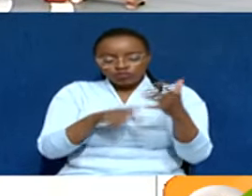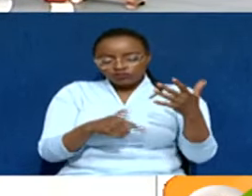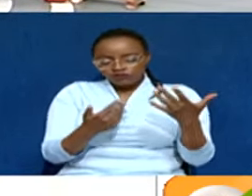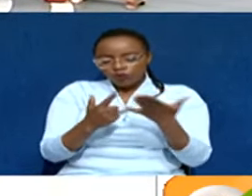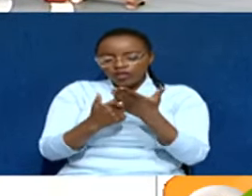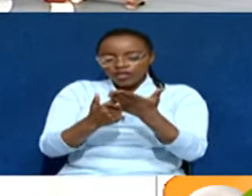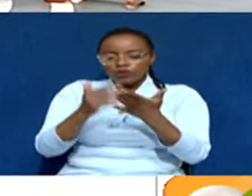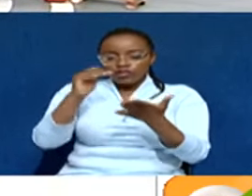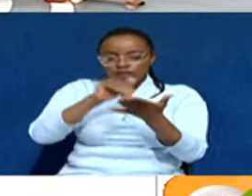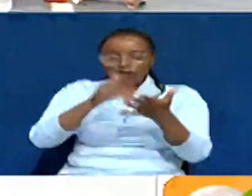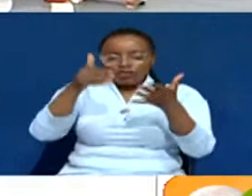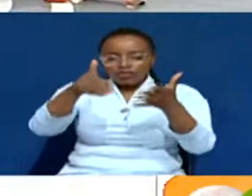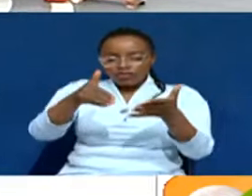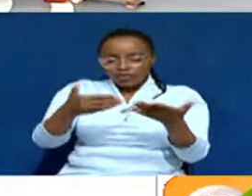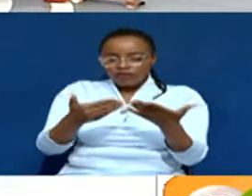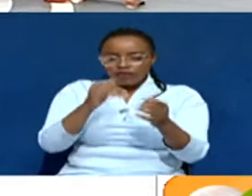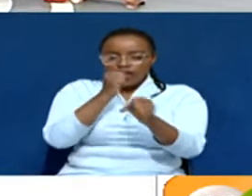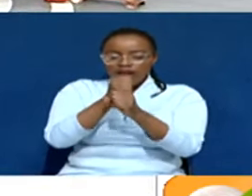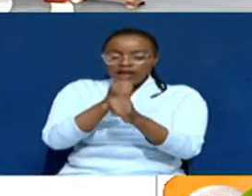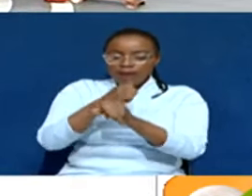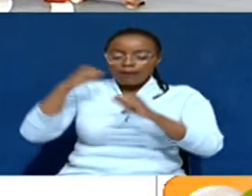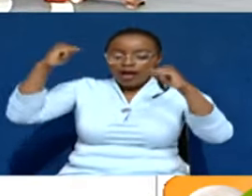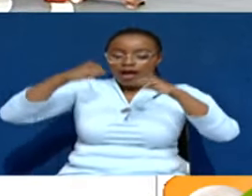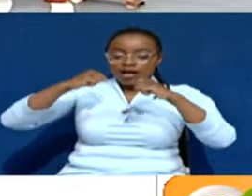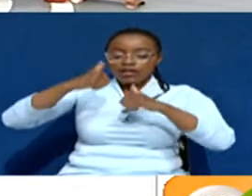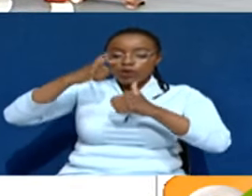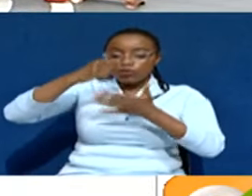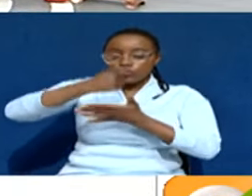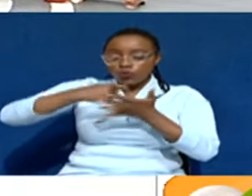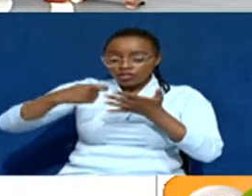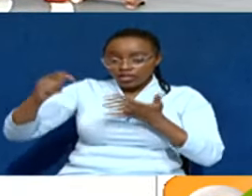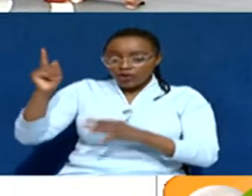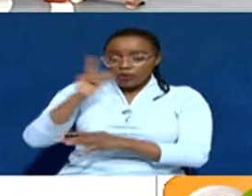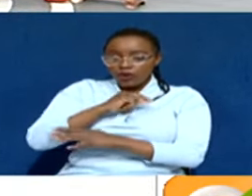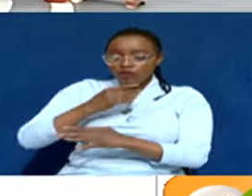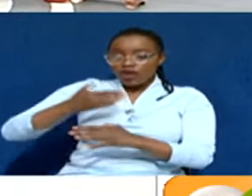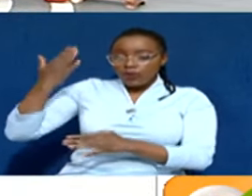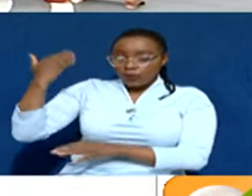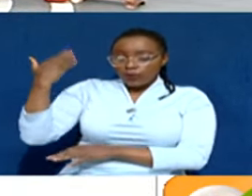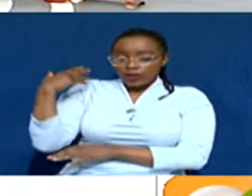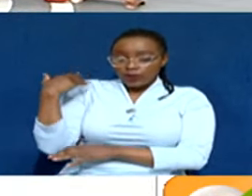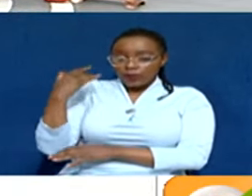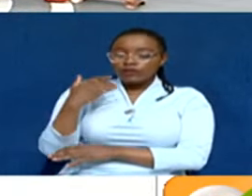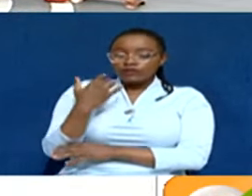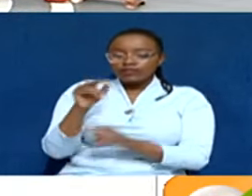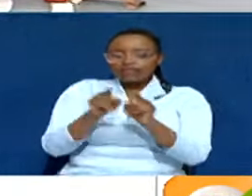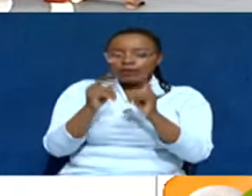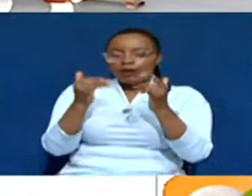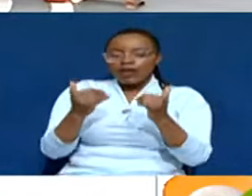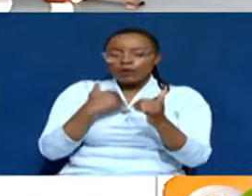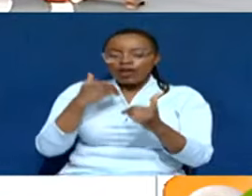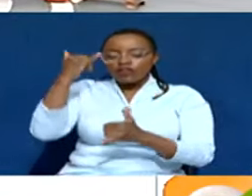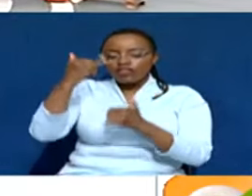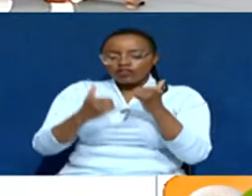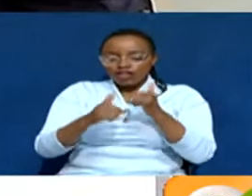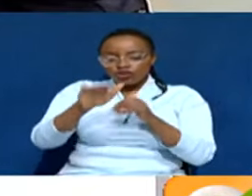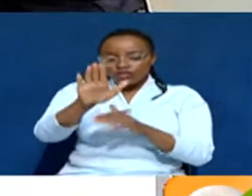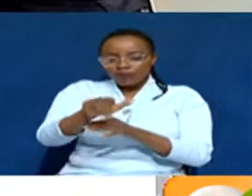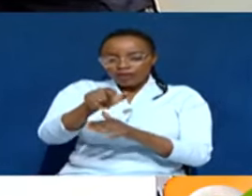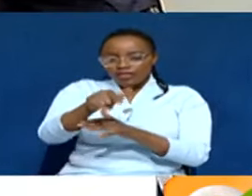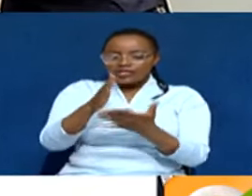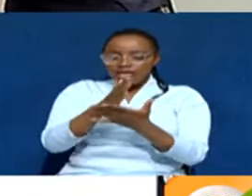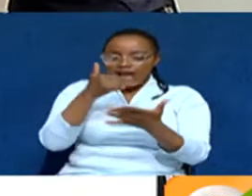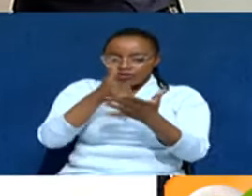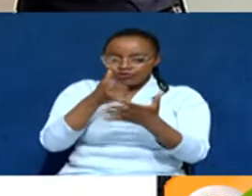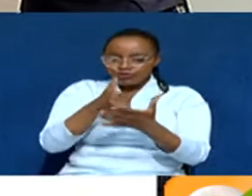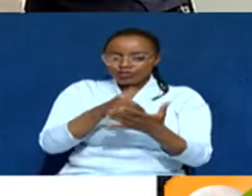we renegotiate our existing bilateral labor agreement, which was signed way back, and we are now at the final stage. And these are part